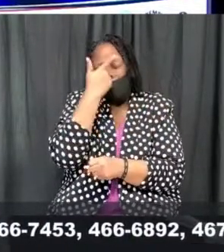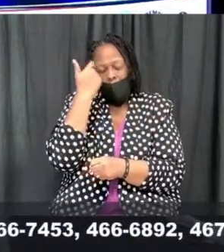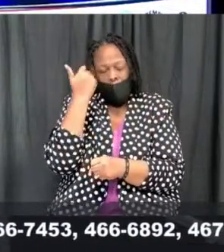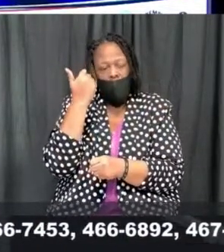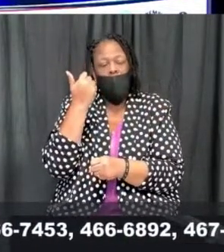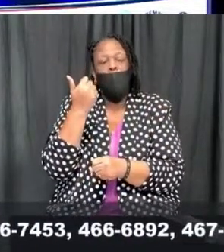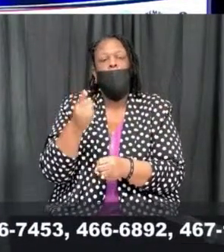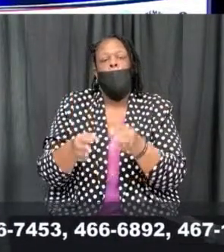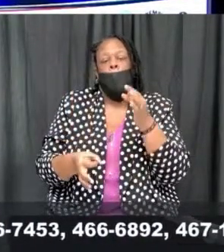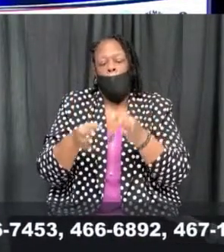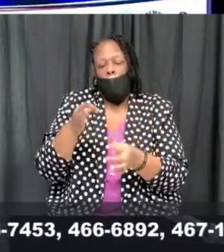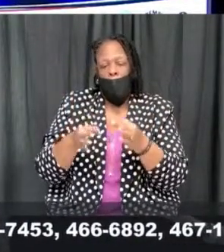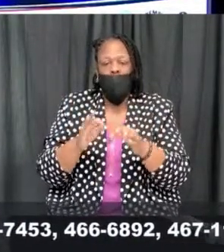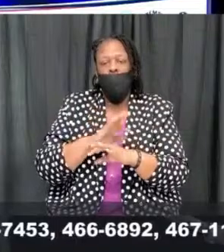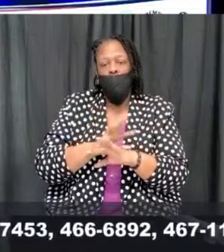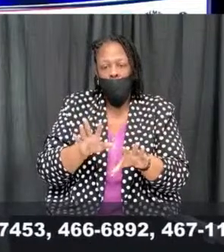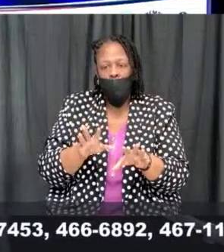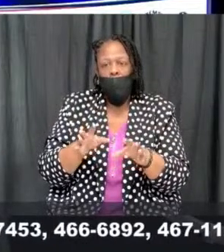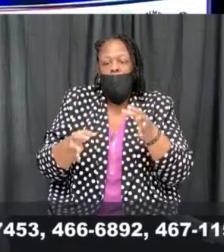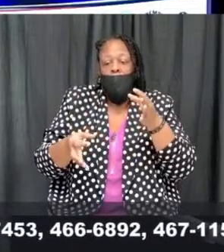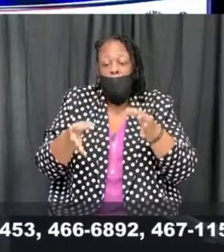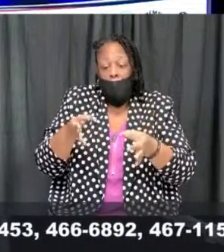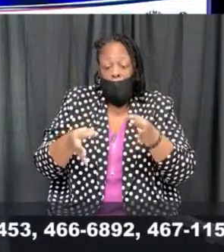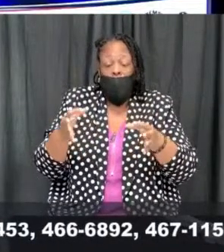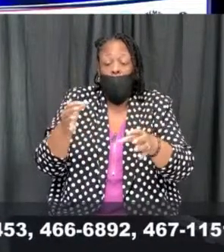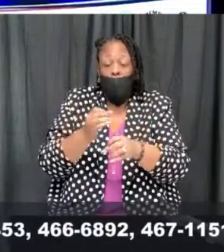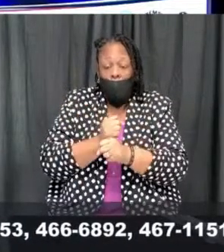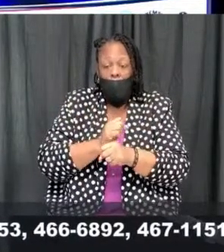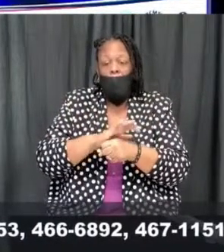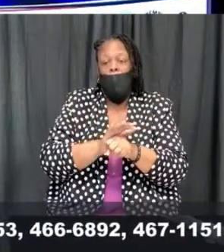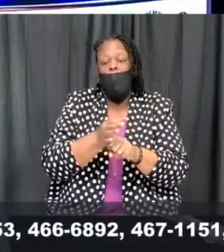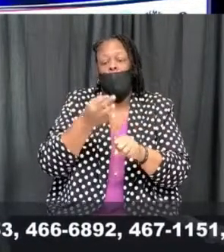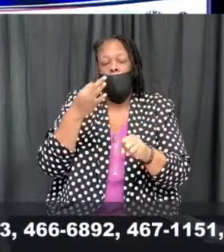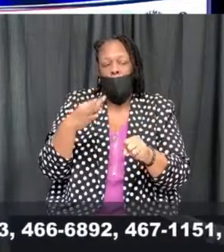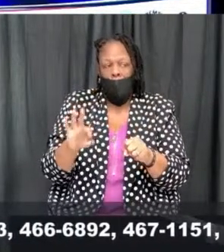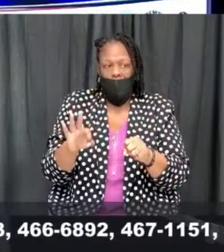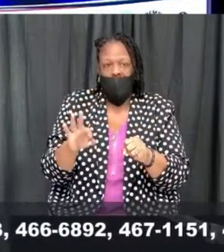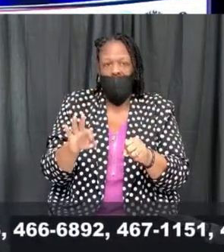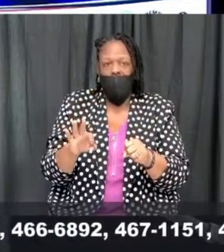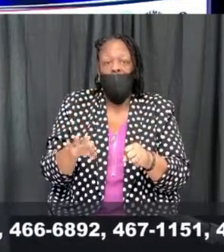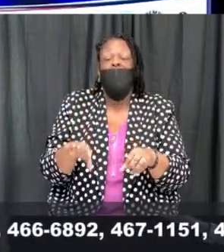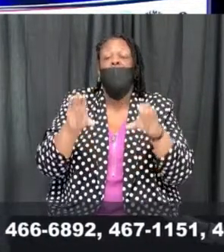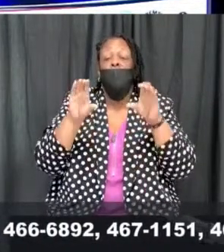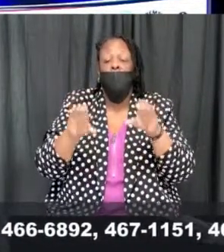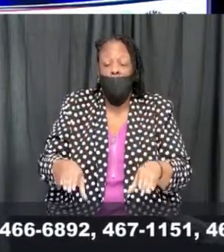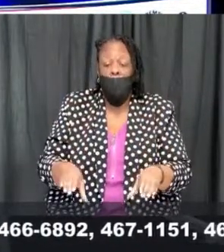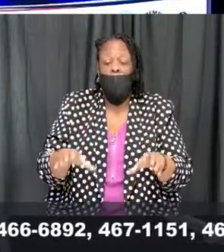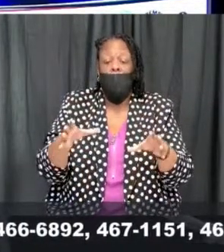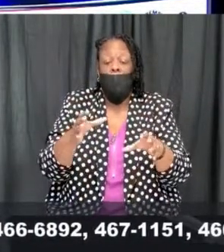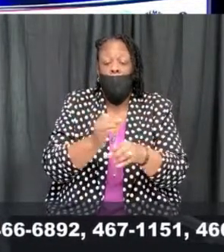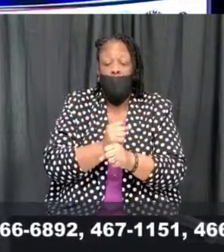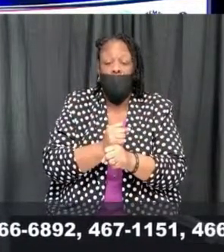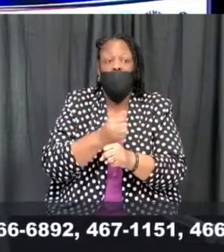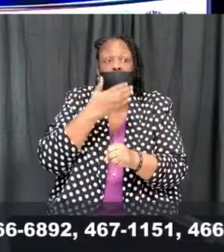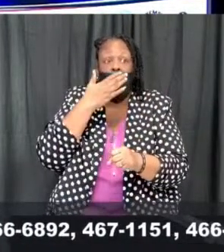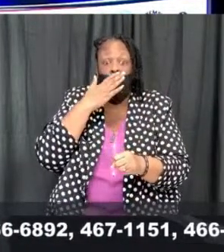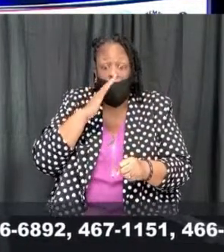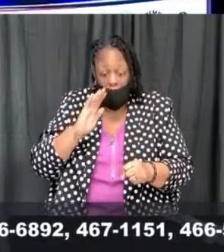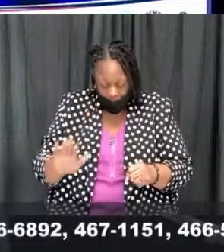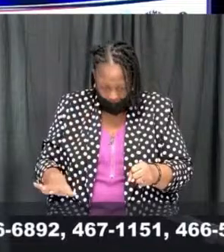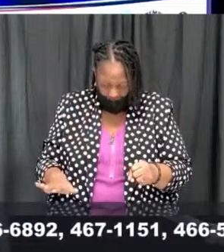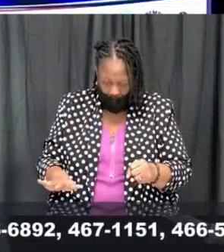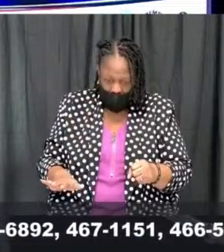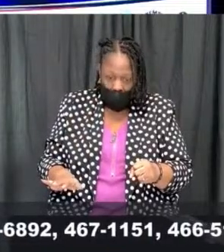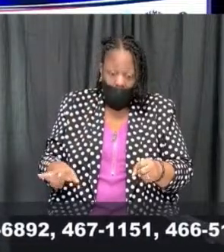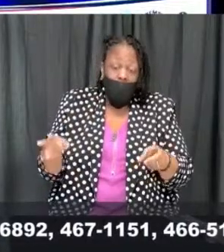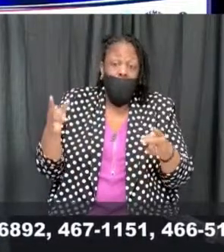contracting the COVID-19 virus and also the risk of transmitting it to other people